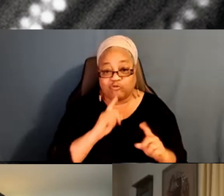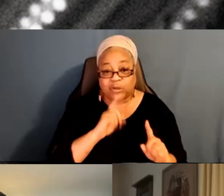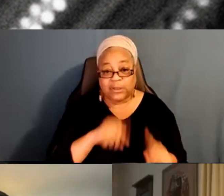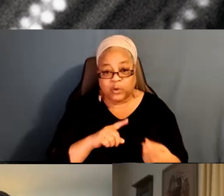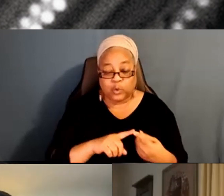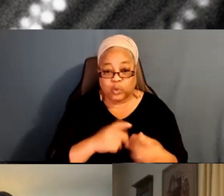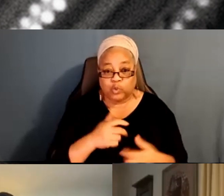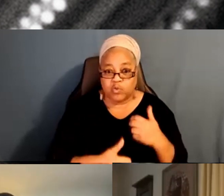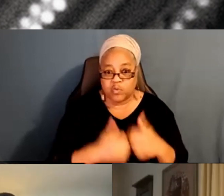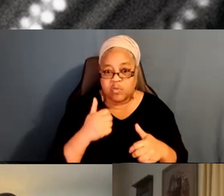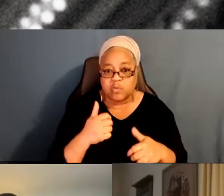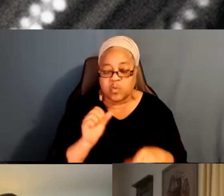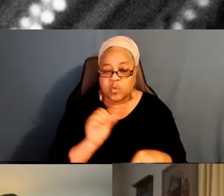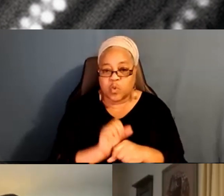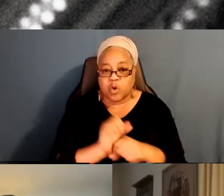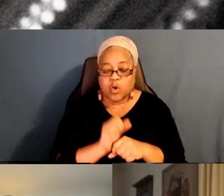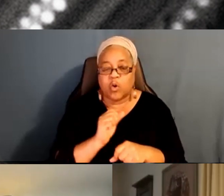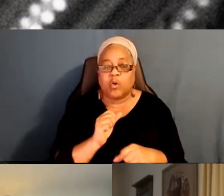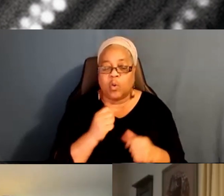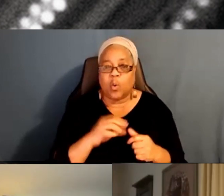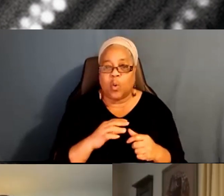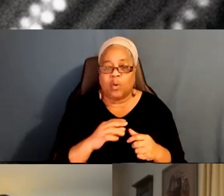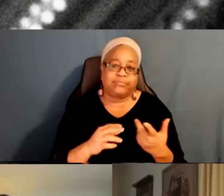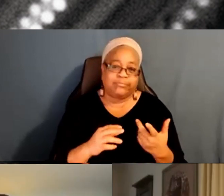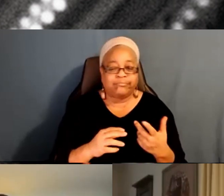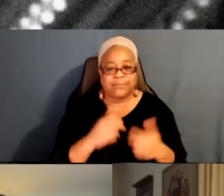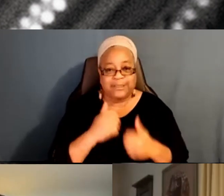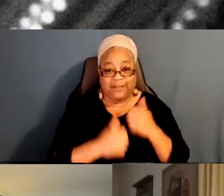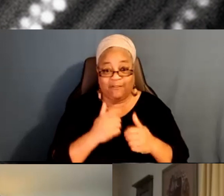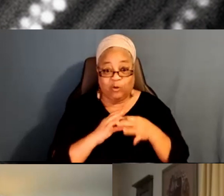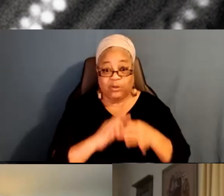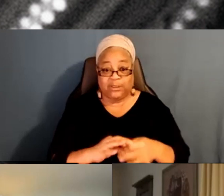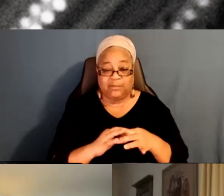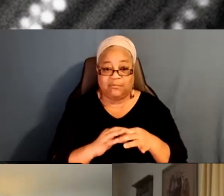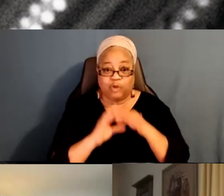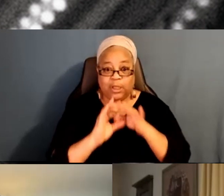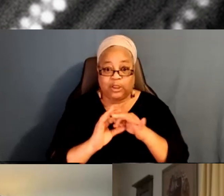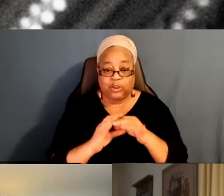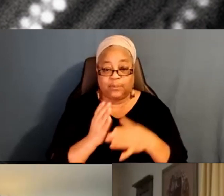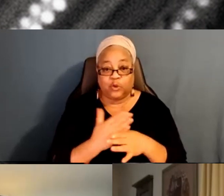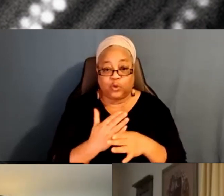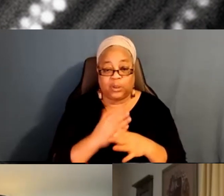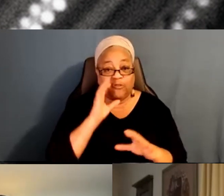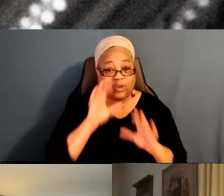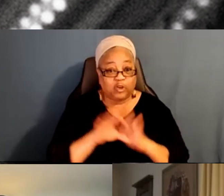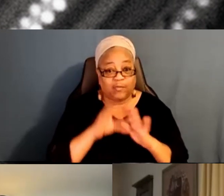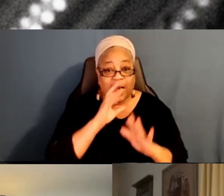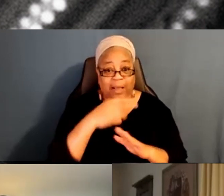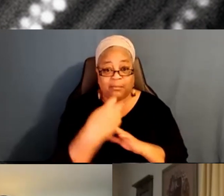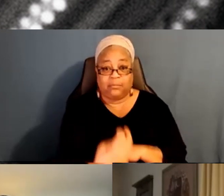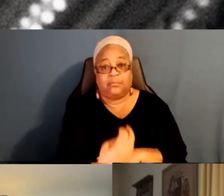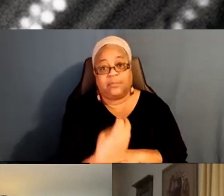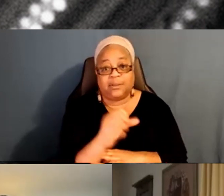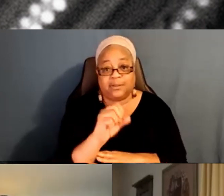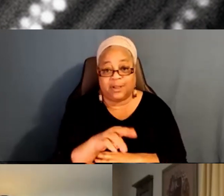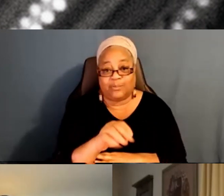piece of work or a difficult set of relations between a photographer and a sitter, you actually insist